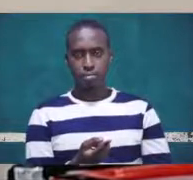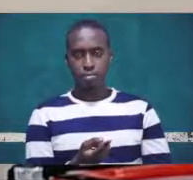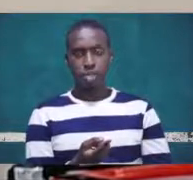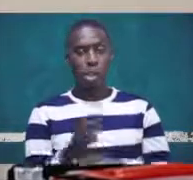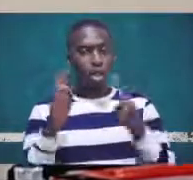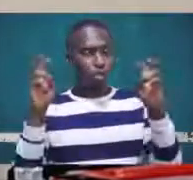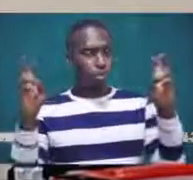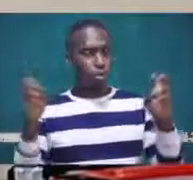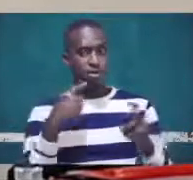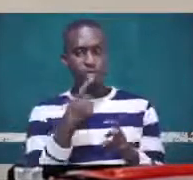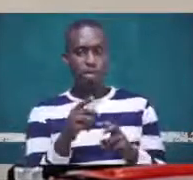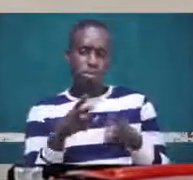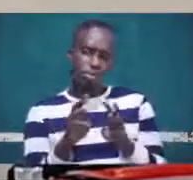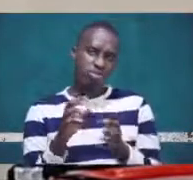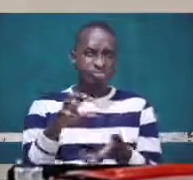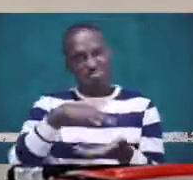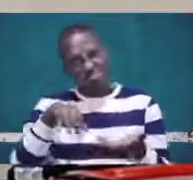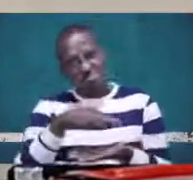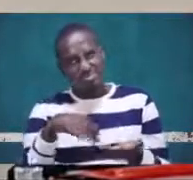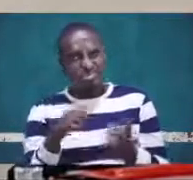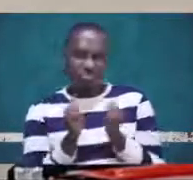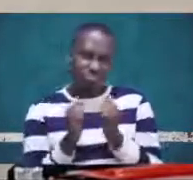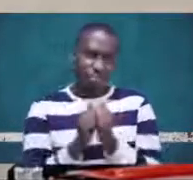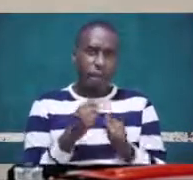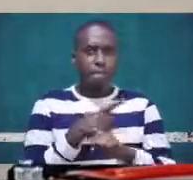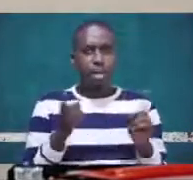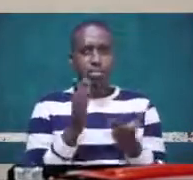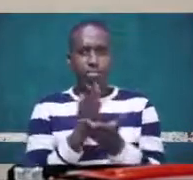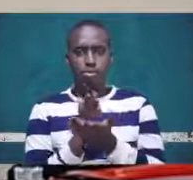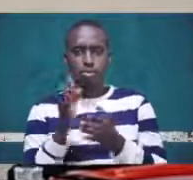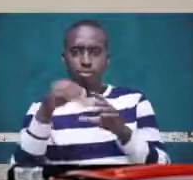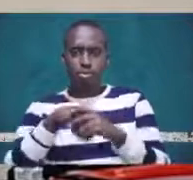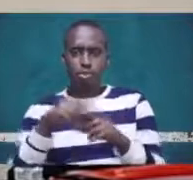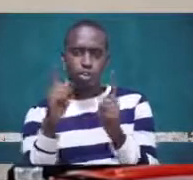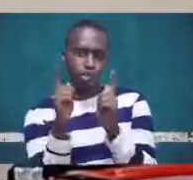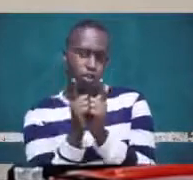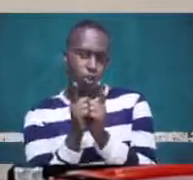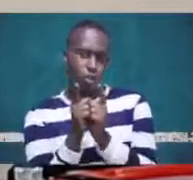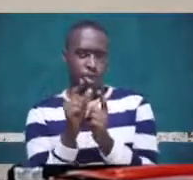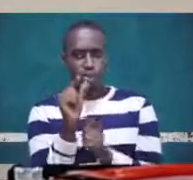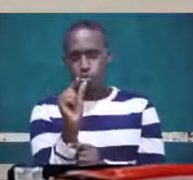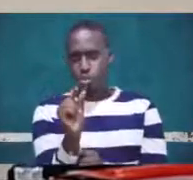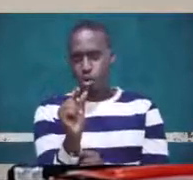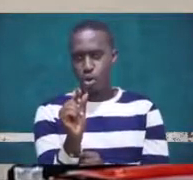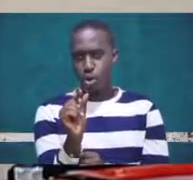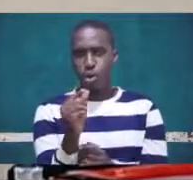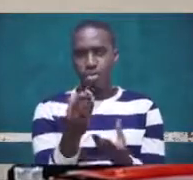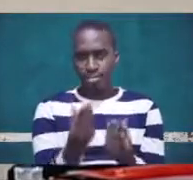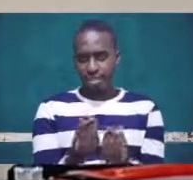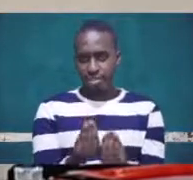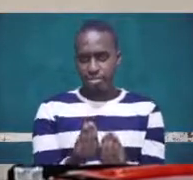The topic is a little bit complex and rather long, so we are splitting it into short, small,